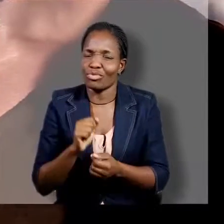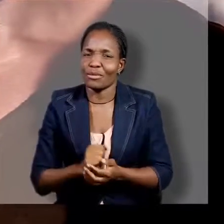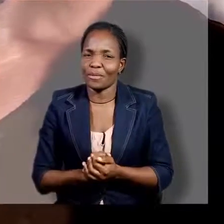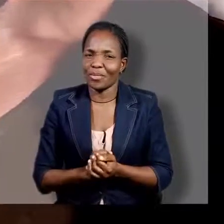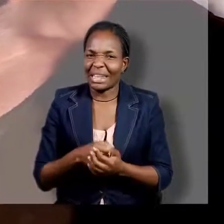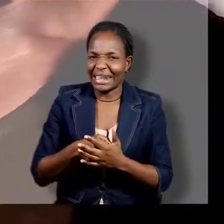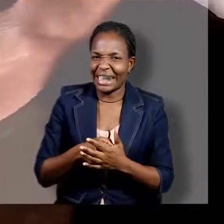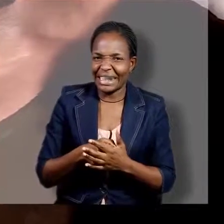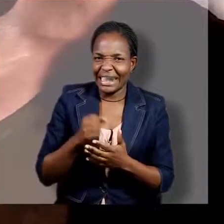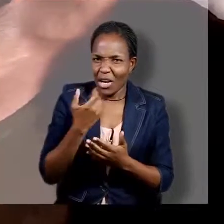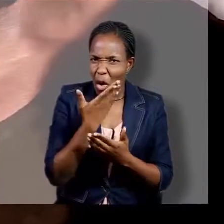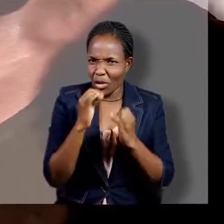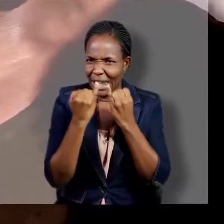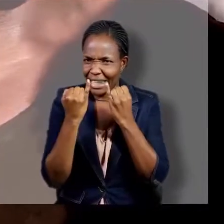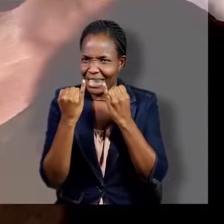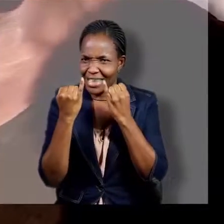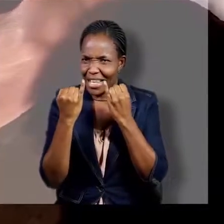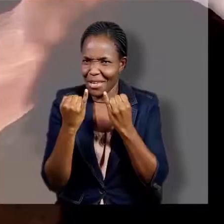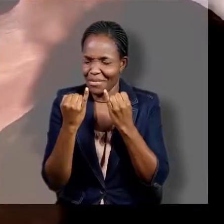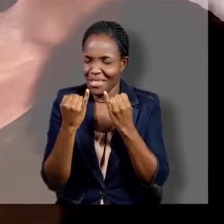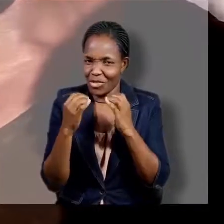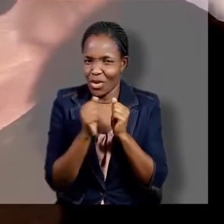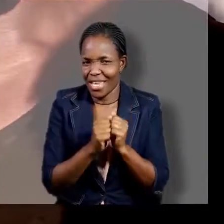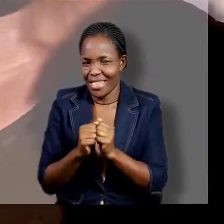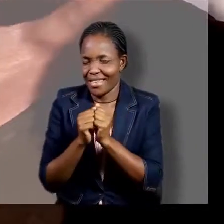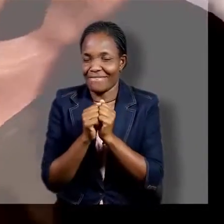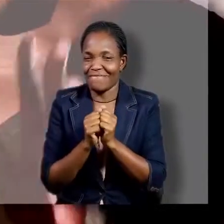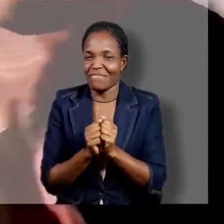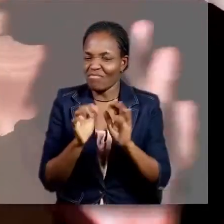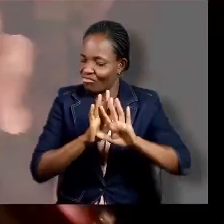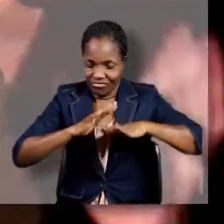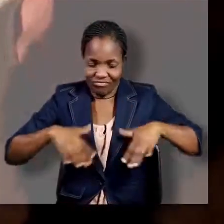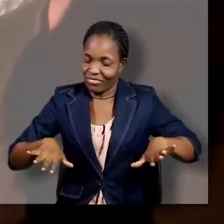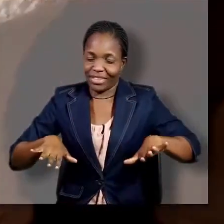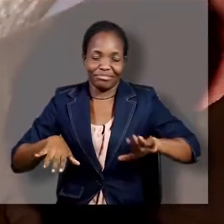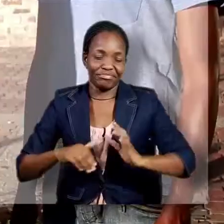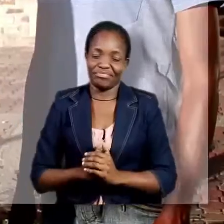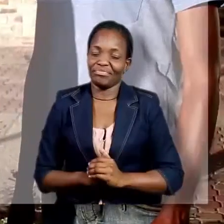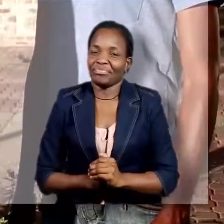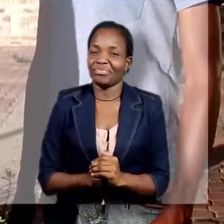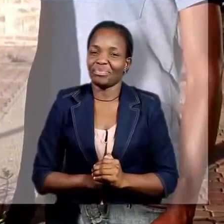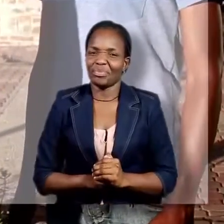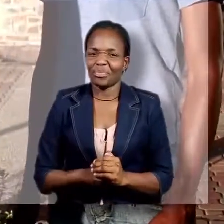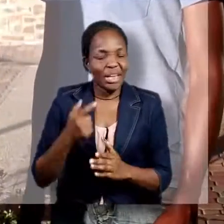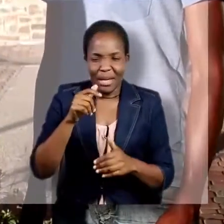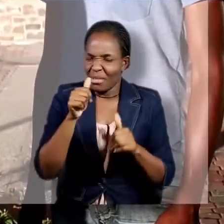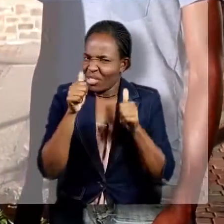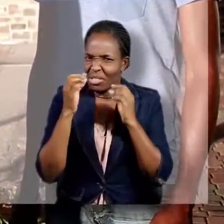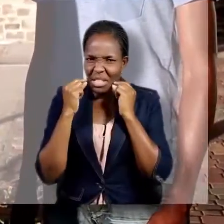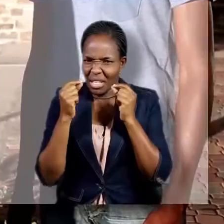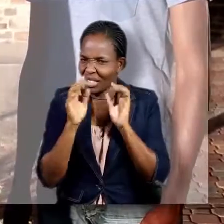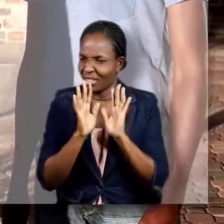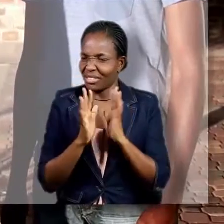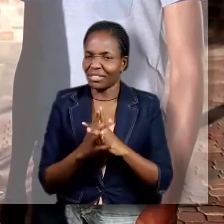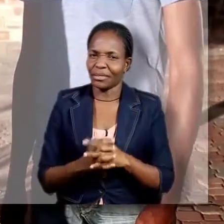please. Yes. Let's all unite and celebrate together. That's the only part that I know, yeah. I'm not good at singing, but I